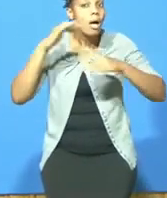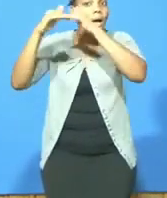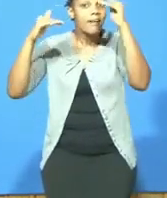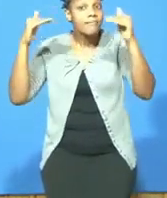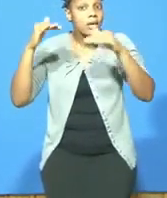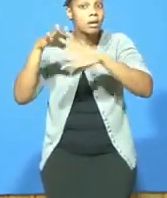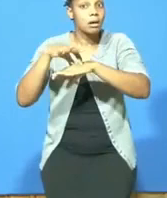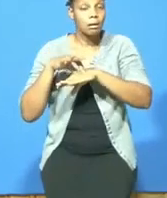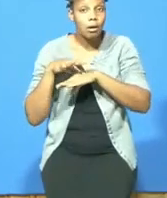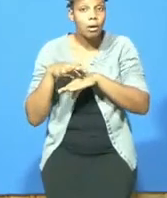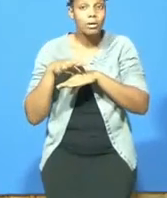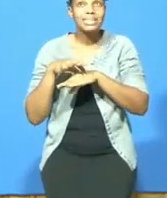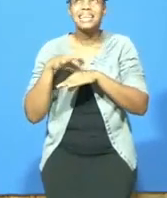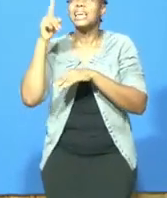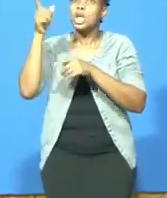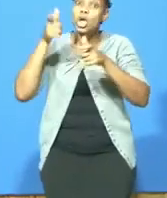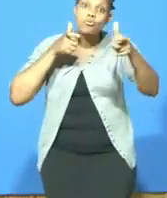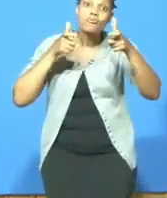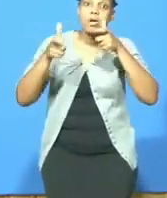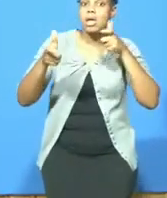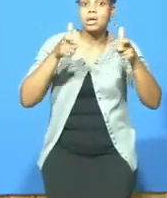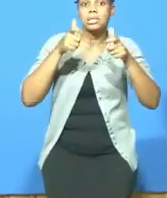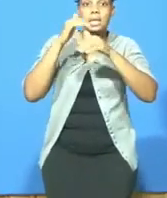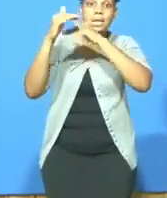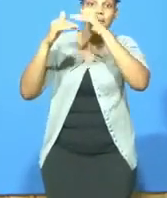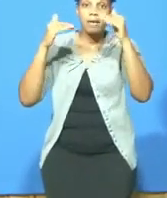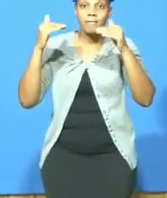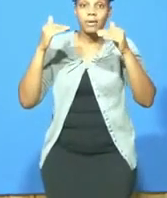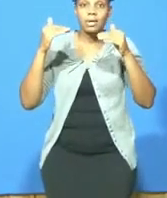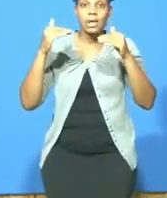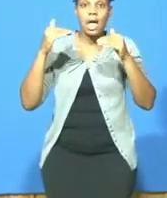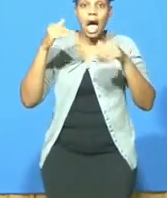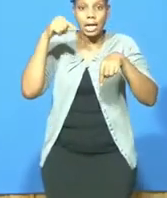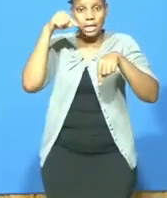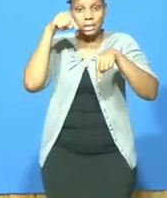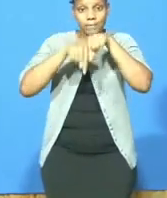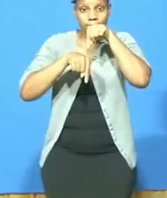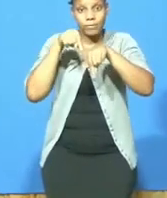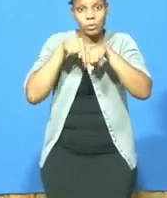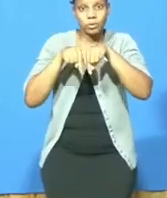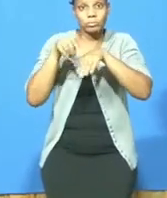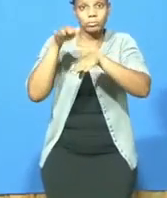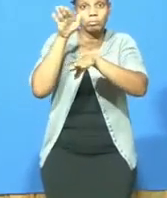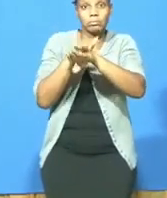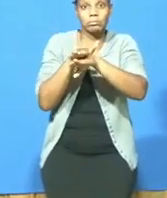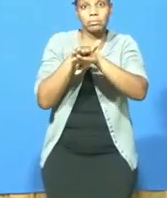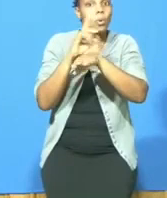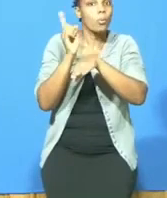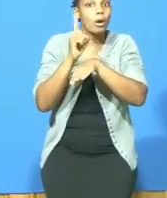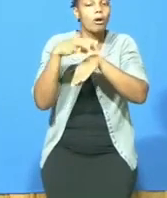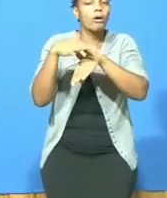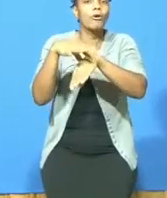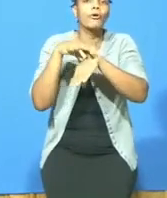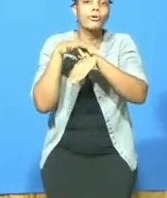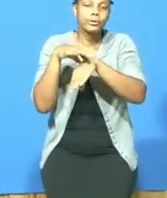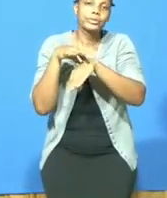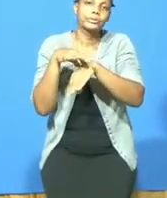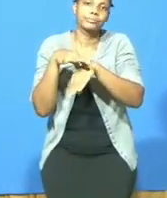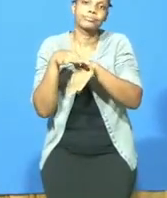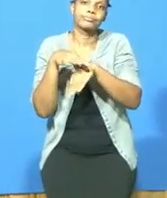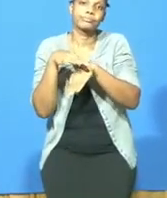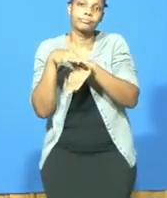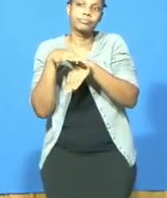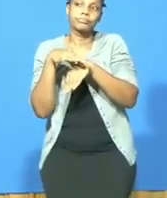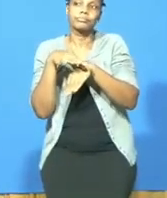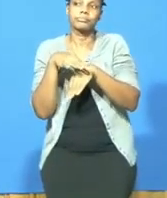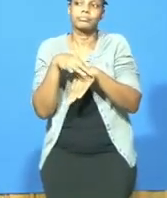and earth. He reigns in heaven and his footstool is earth. He is